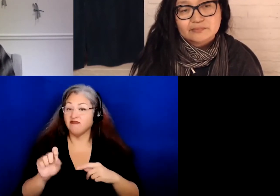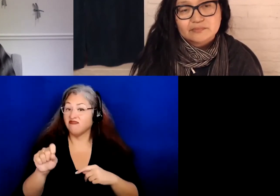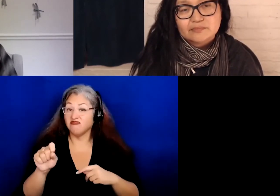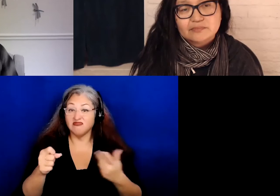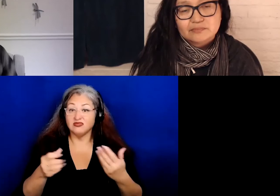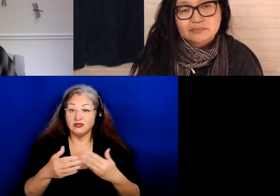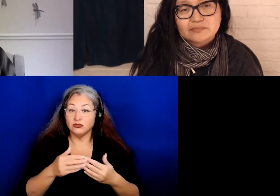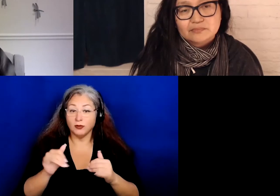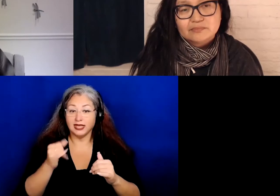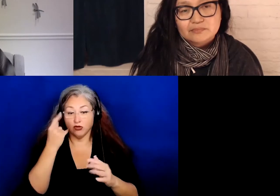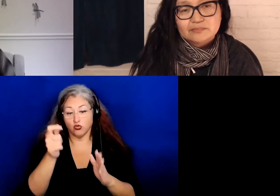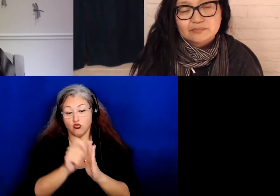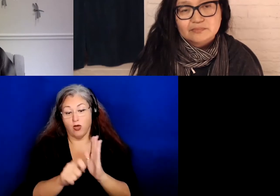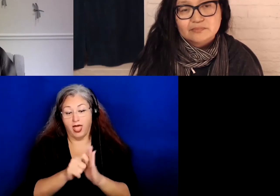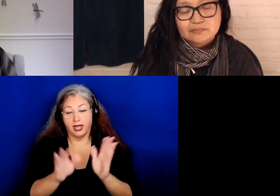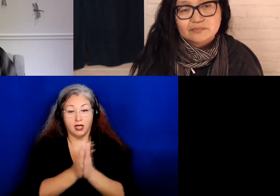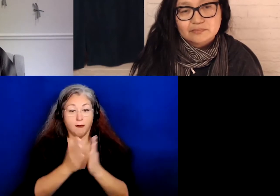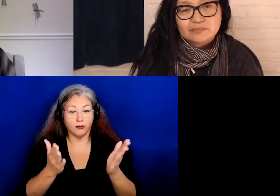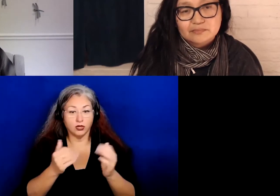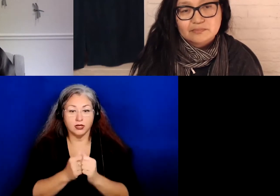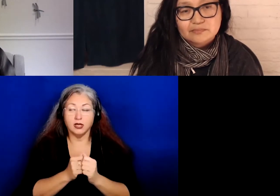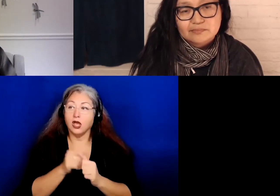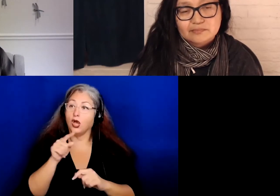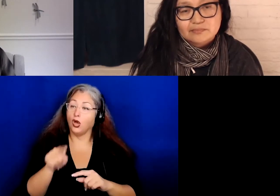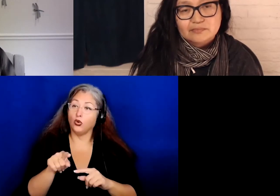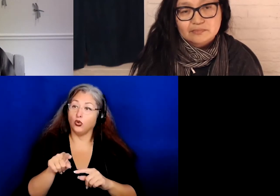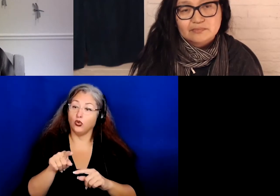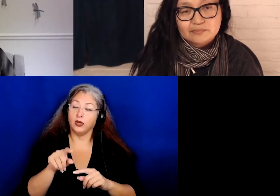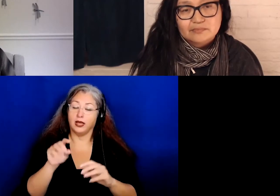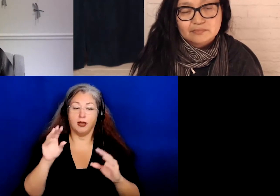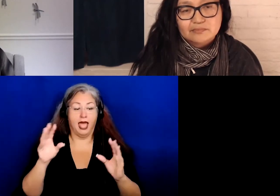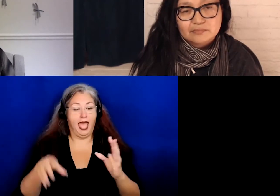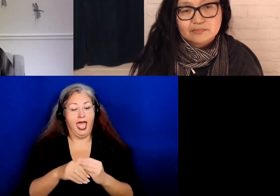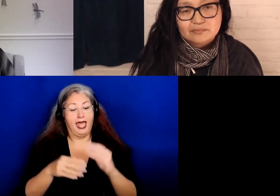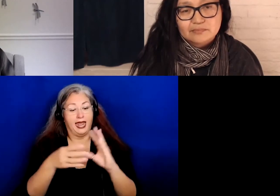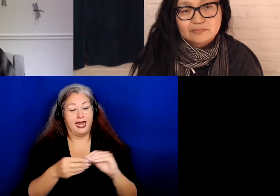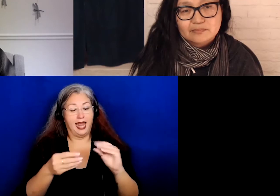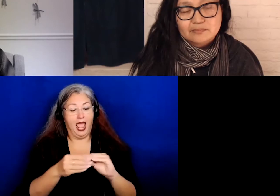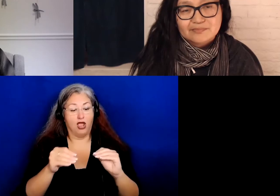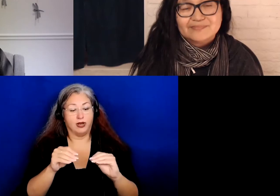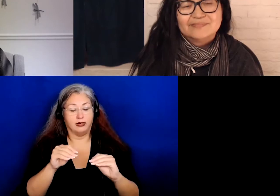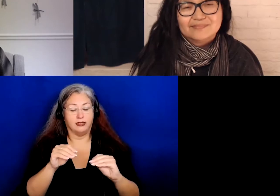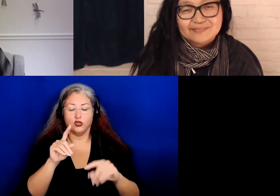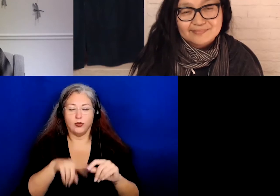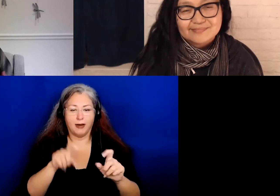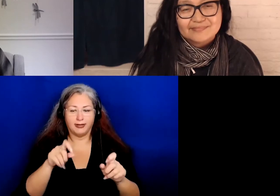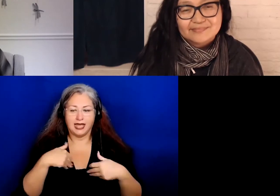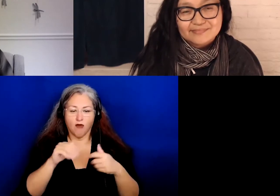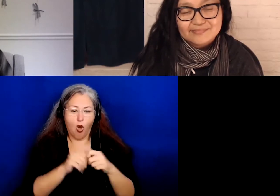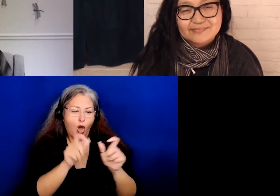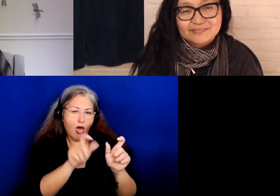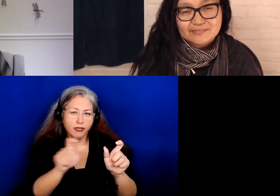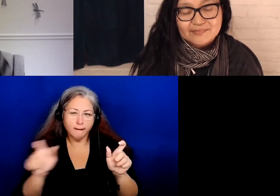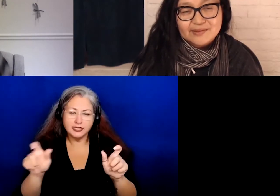almost like, you know, when you're writing a book too, it's, you can't really narrativize it until you have all the fragments. Like you can't really give